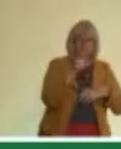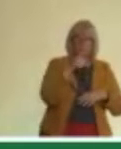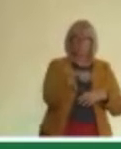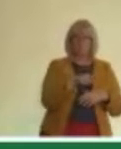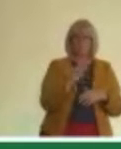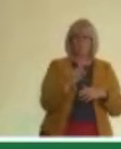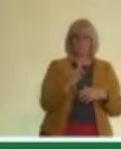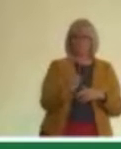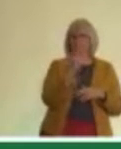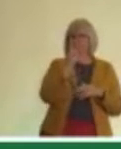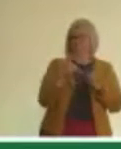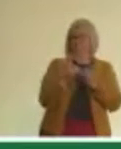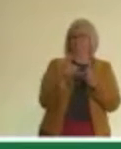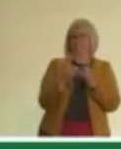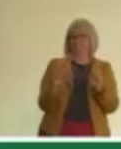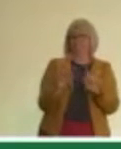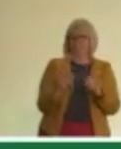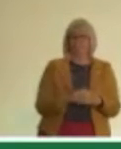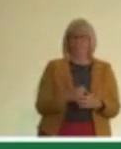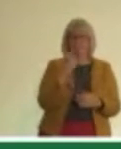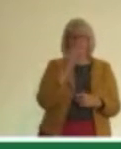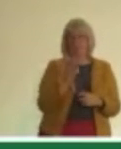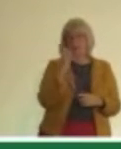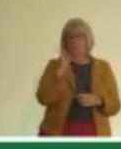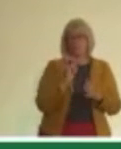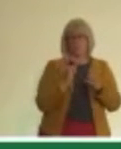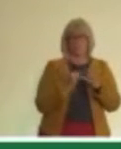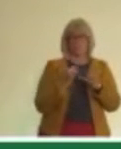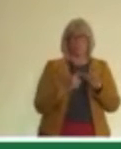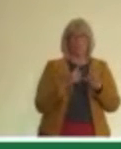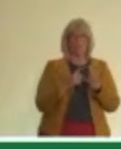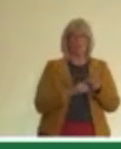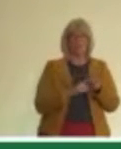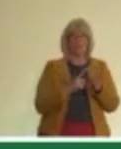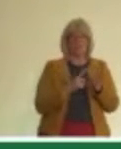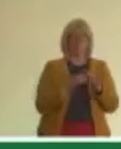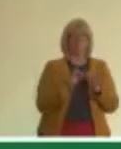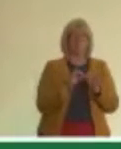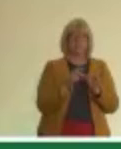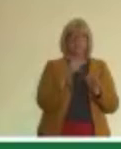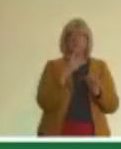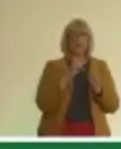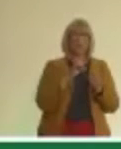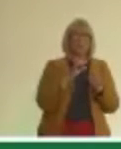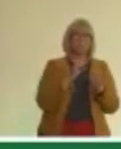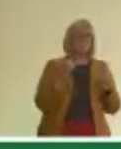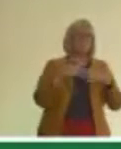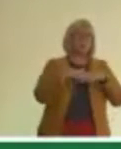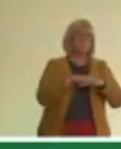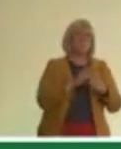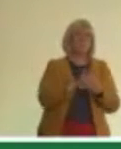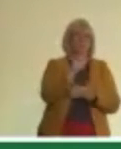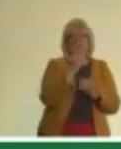facing? We saw just last week, Suella Braverman say that multiculturalism has failed. It's